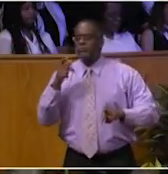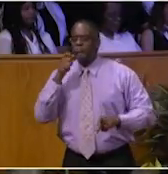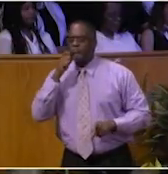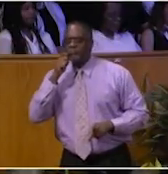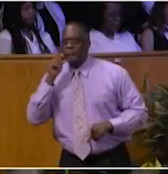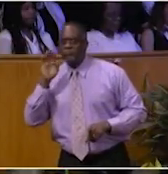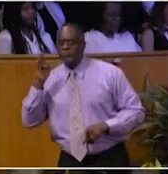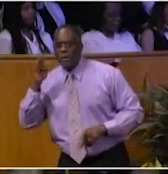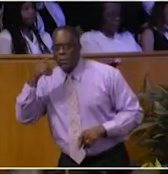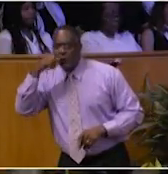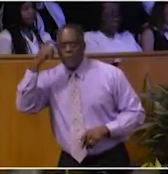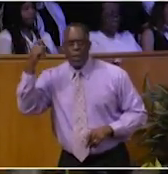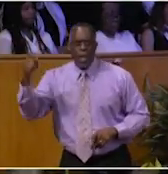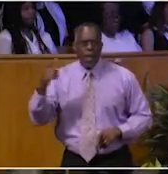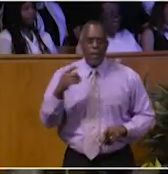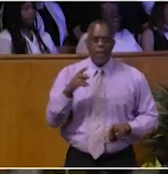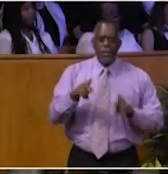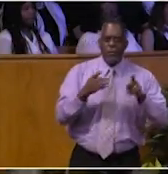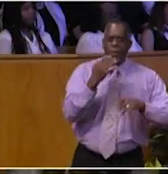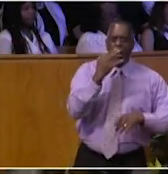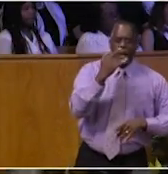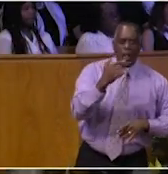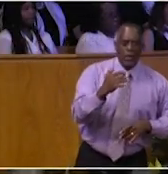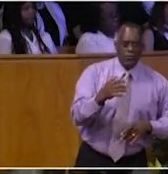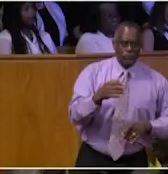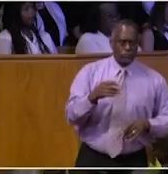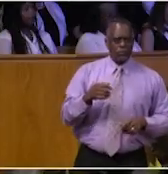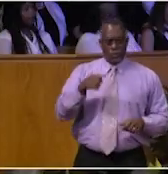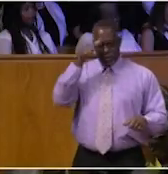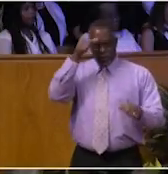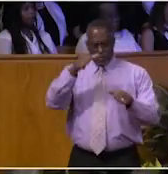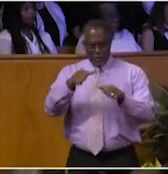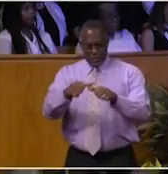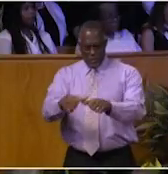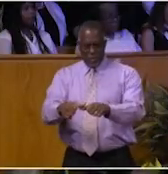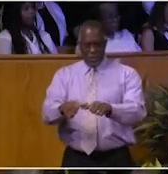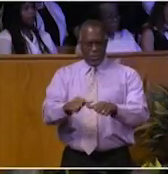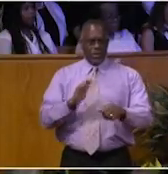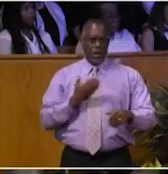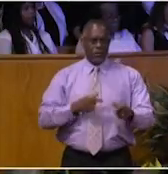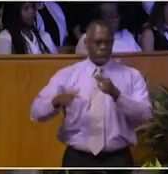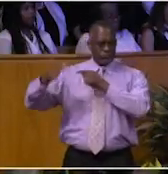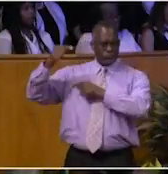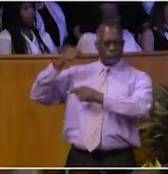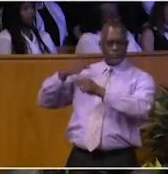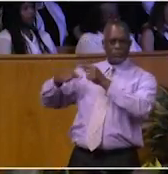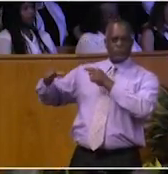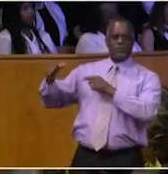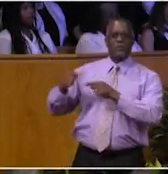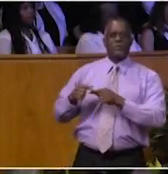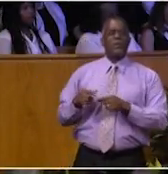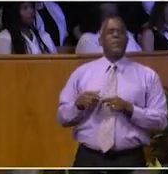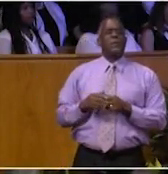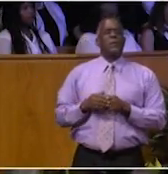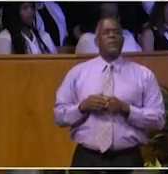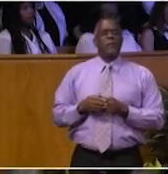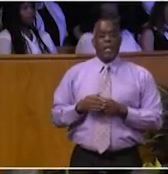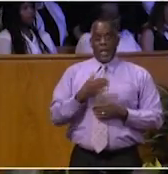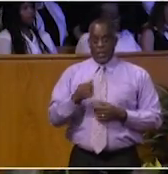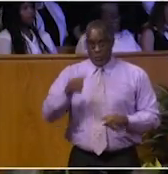we forget our pastor and those clergy and members of our ministries who are traveling with